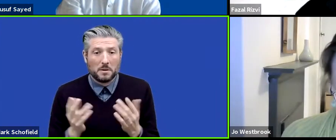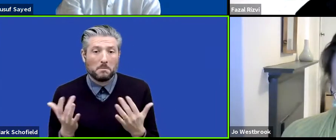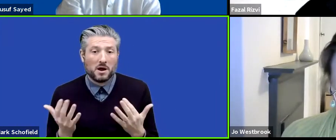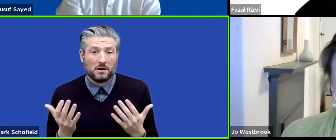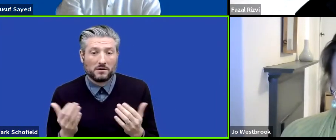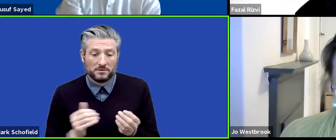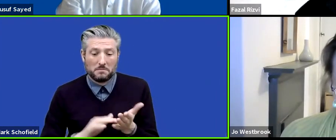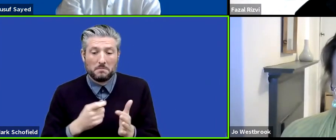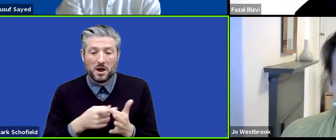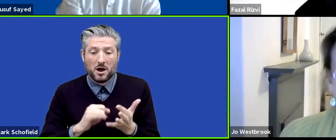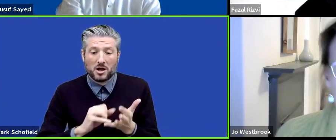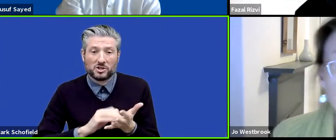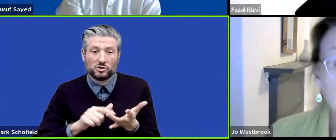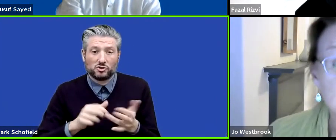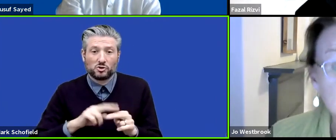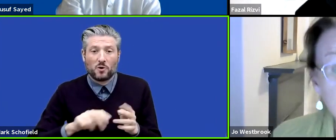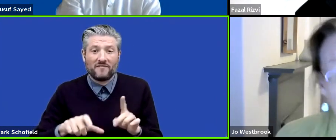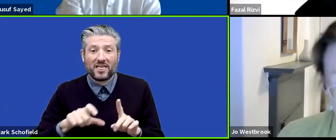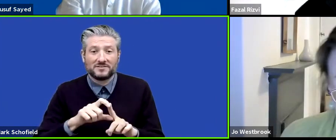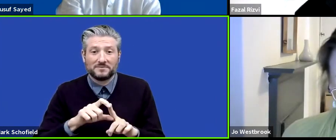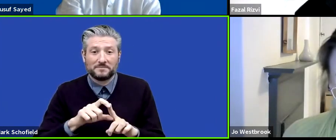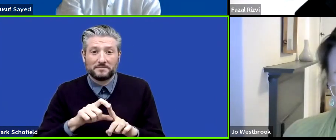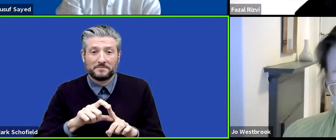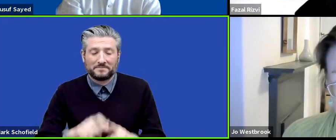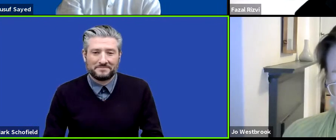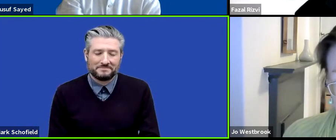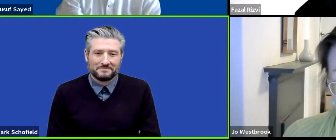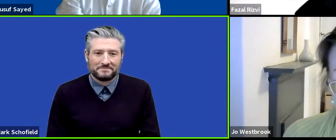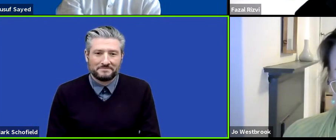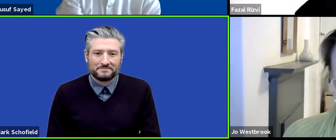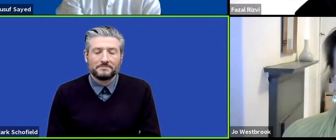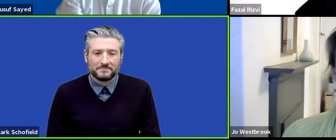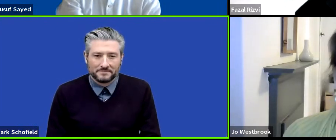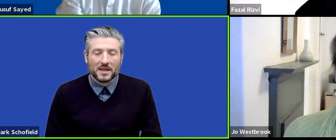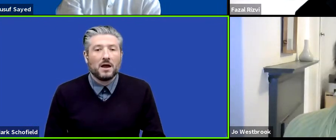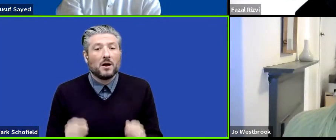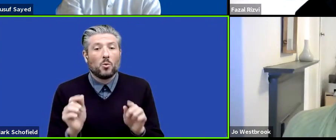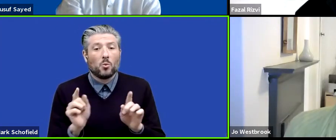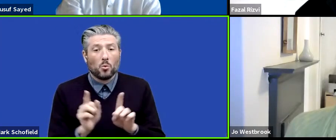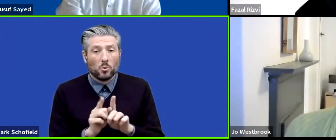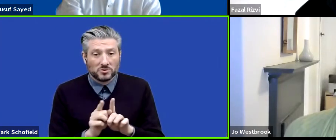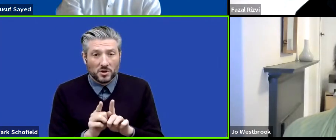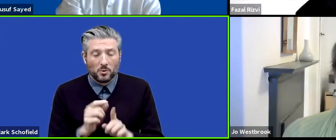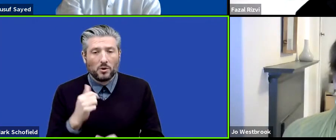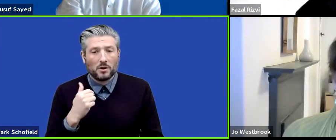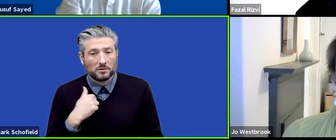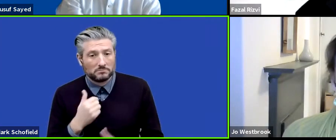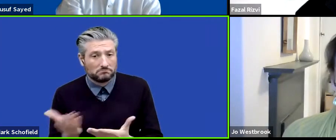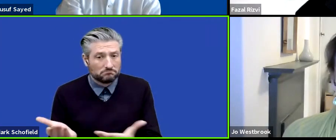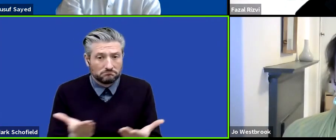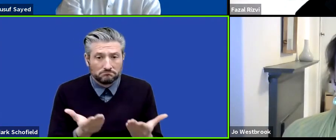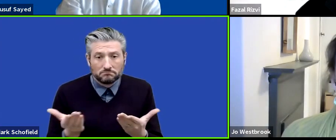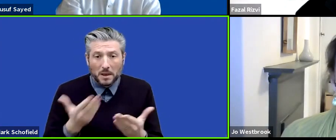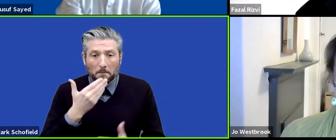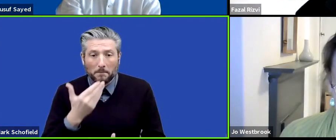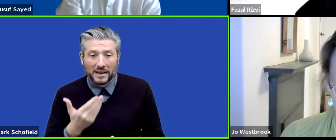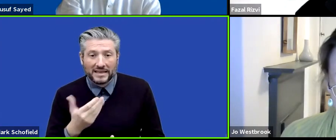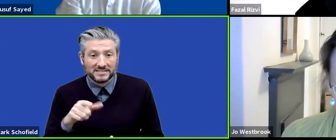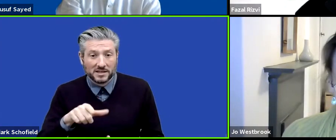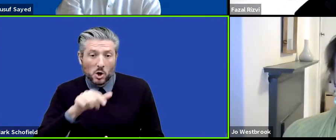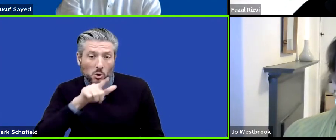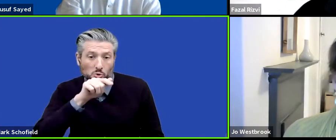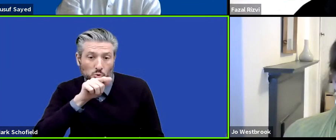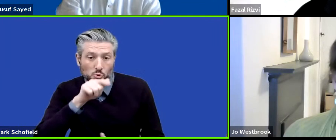event. I would invite people to please tweet the event using the